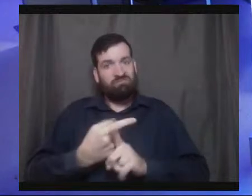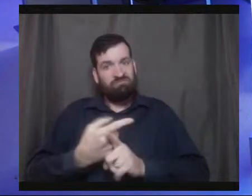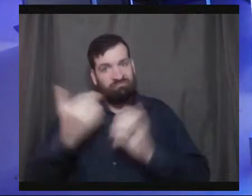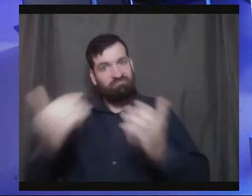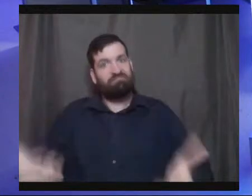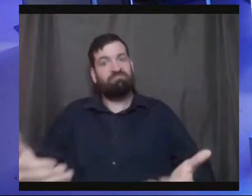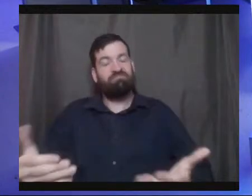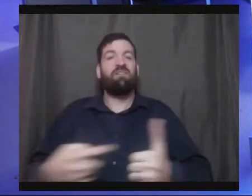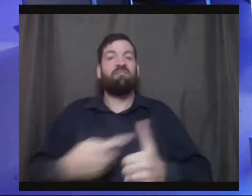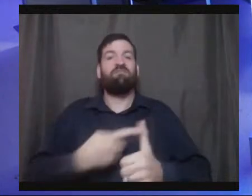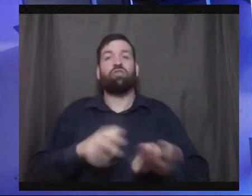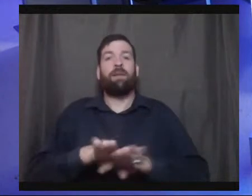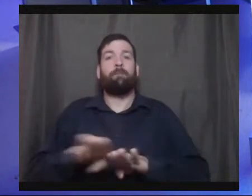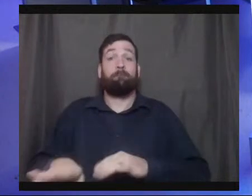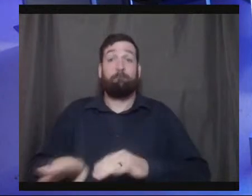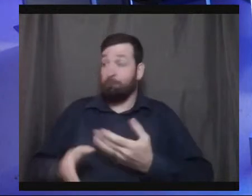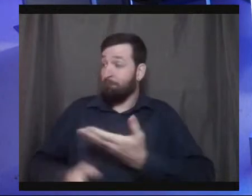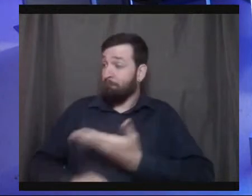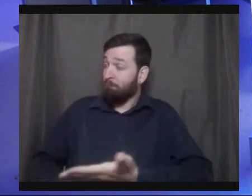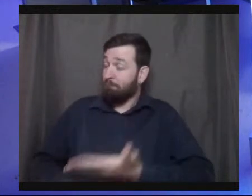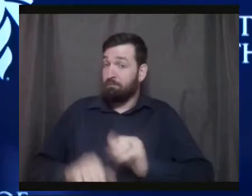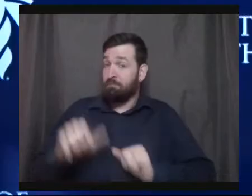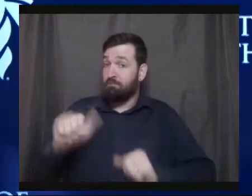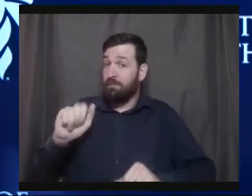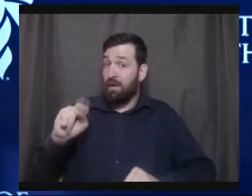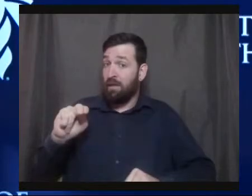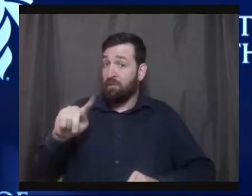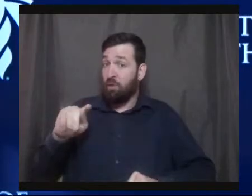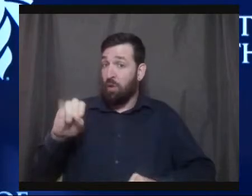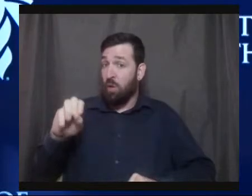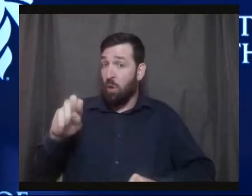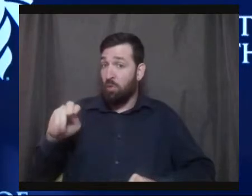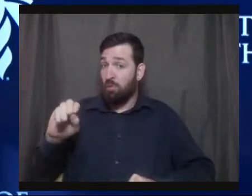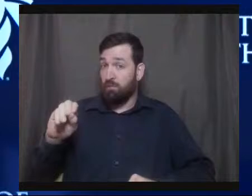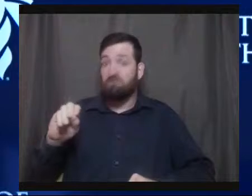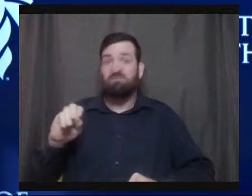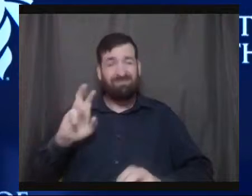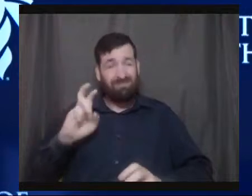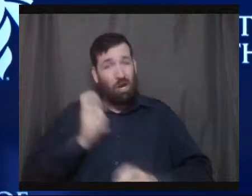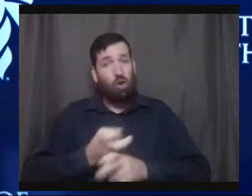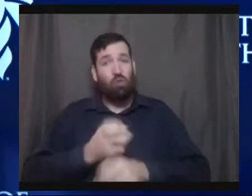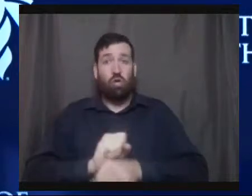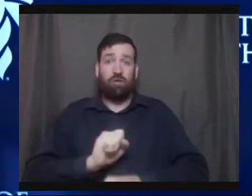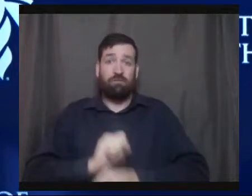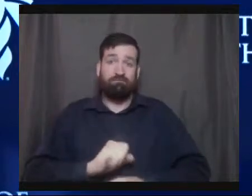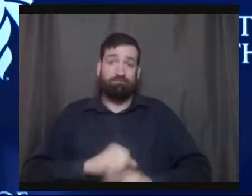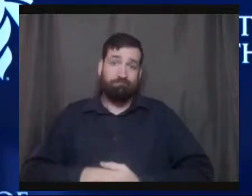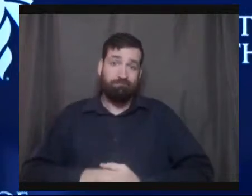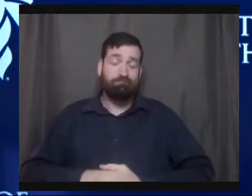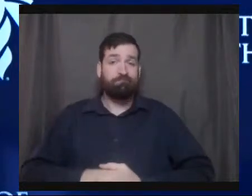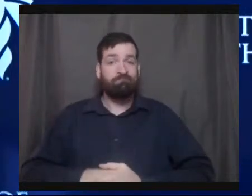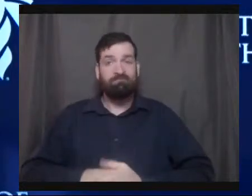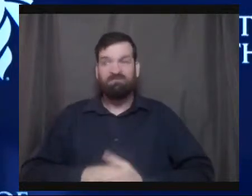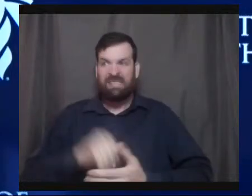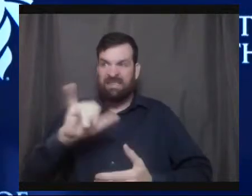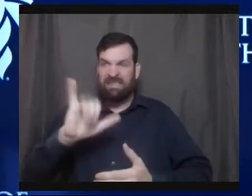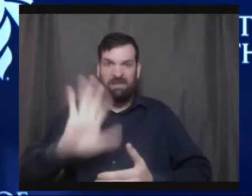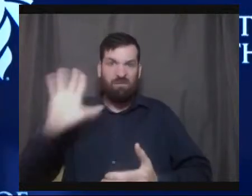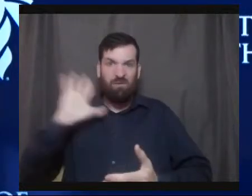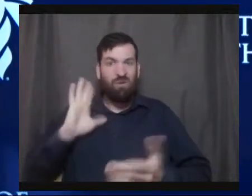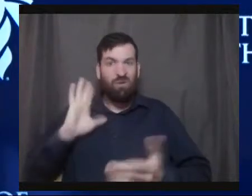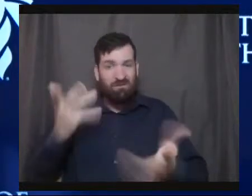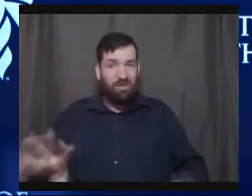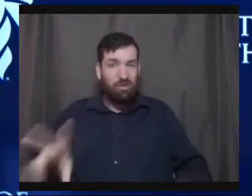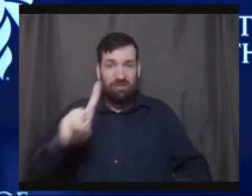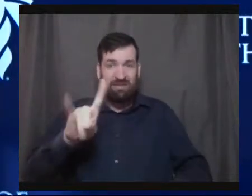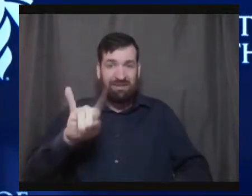Antonio. It is hard work. It's just like anything else. You've dieted before. You've put in the effort